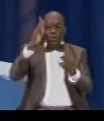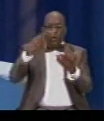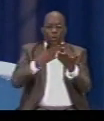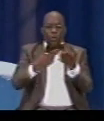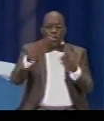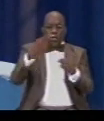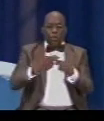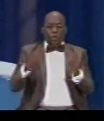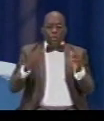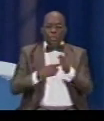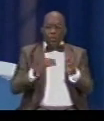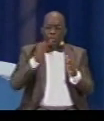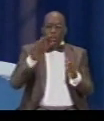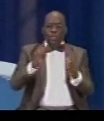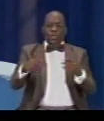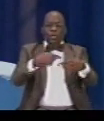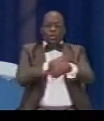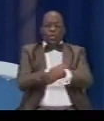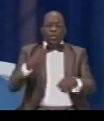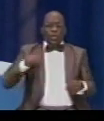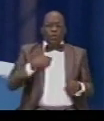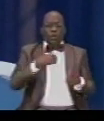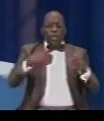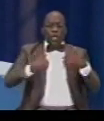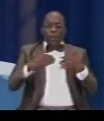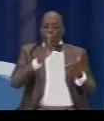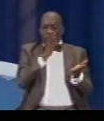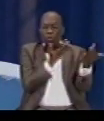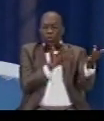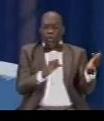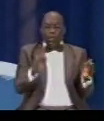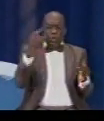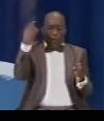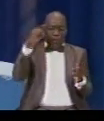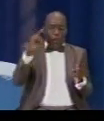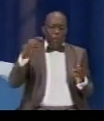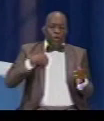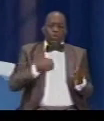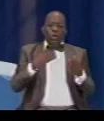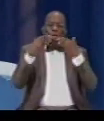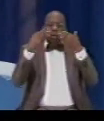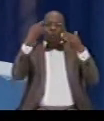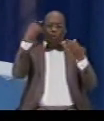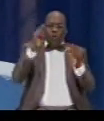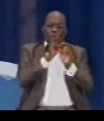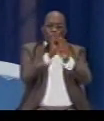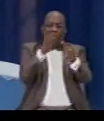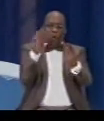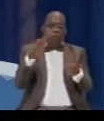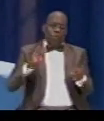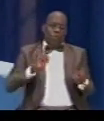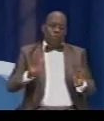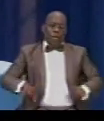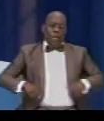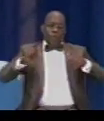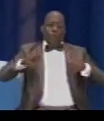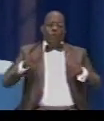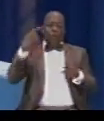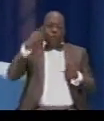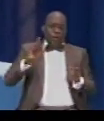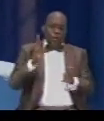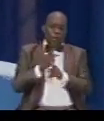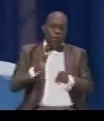for. We are grateful unto you for the gift of life, for sparing us to see today and experience